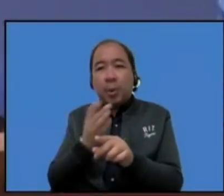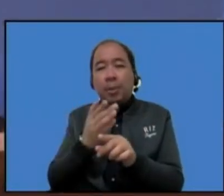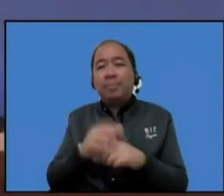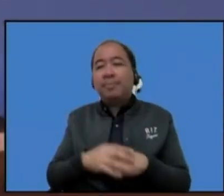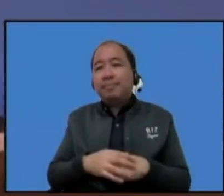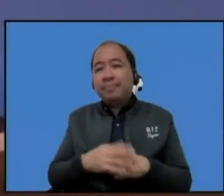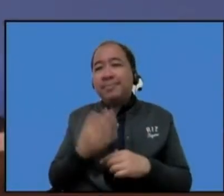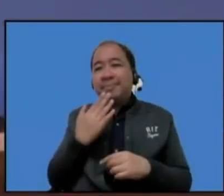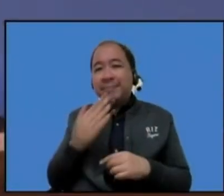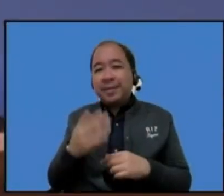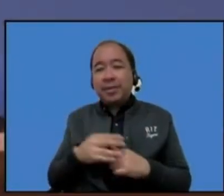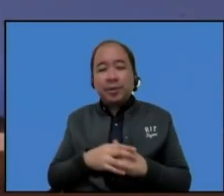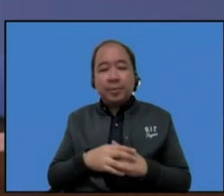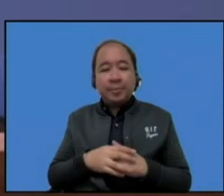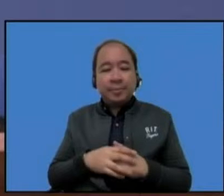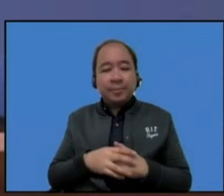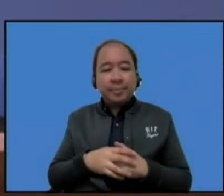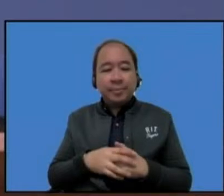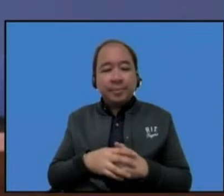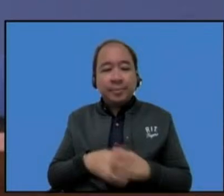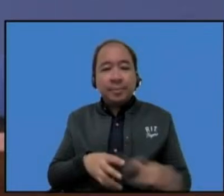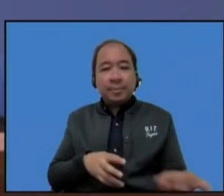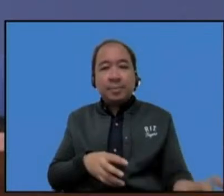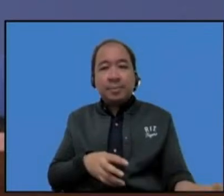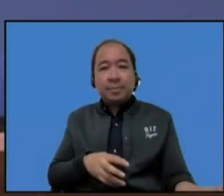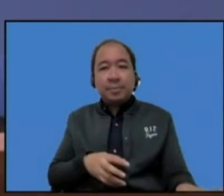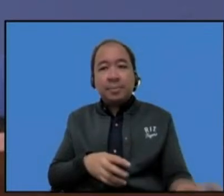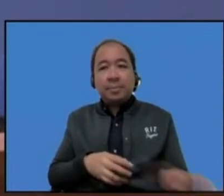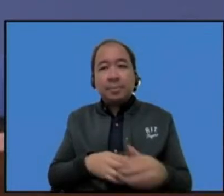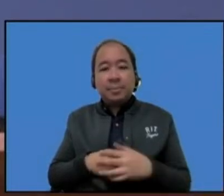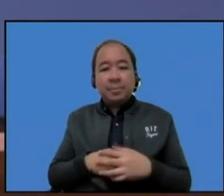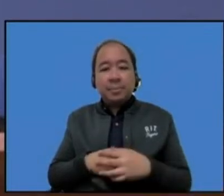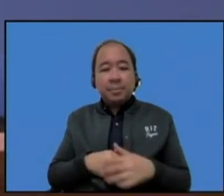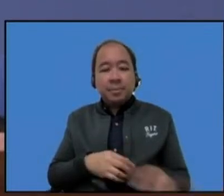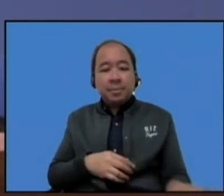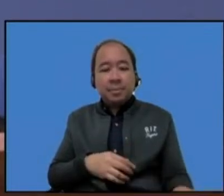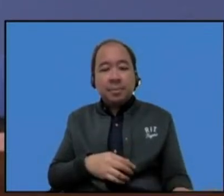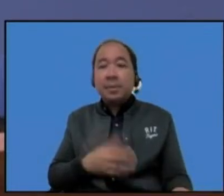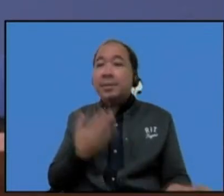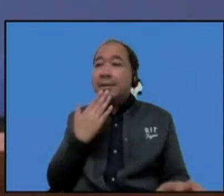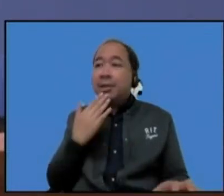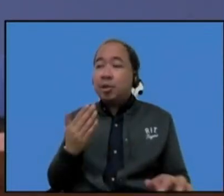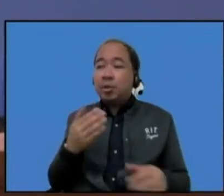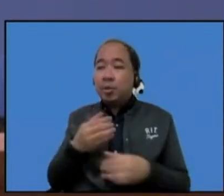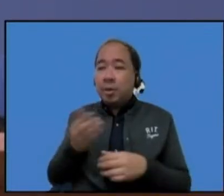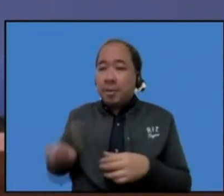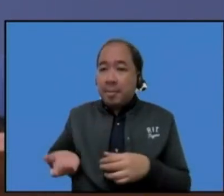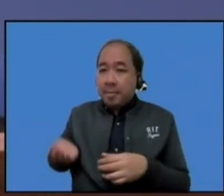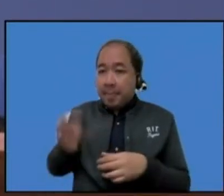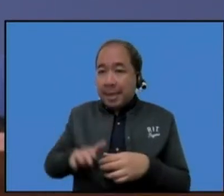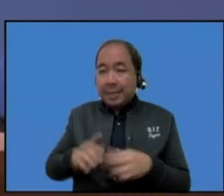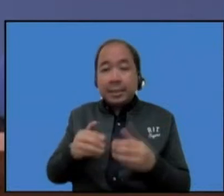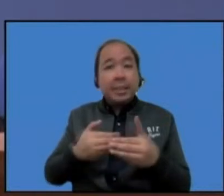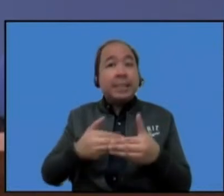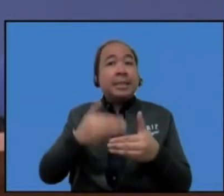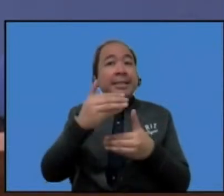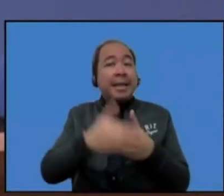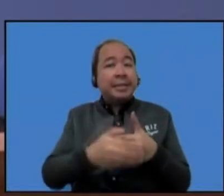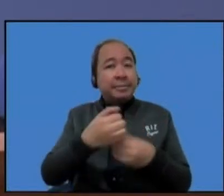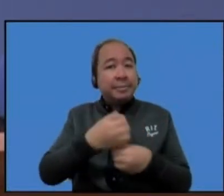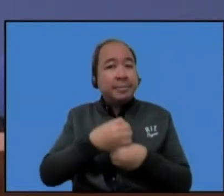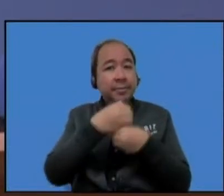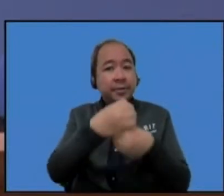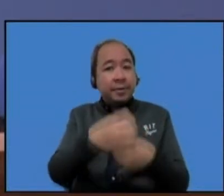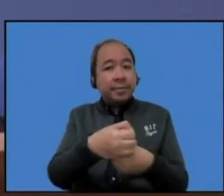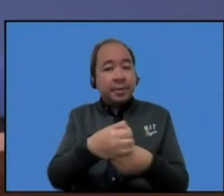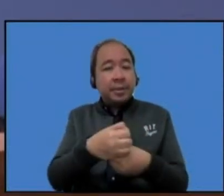Thank you for distinguished delegate from Bangladesh. The next speaker on my list is the distinguished delegates